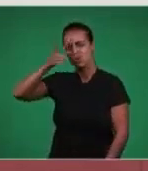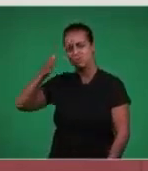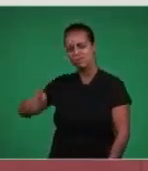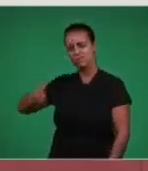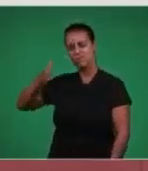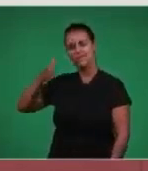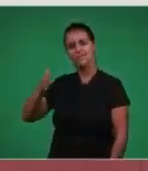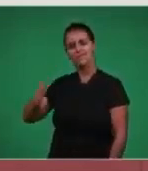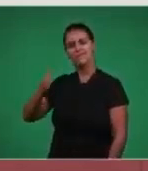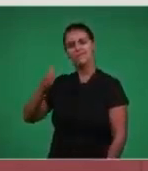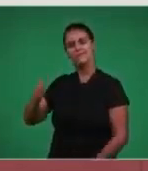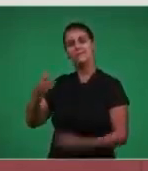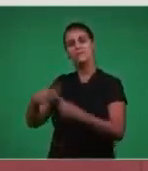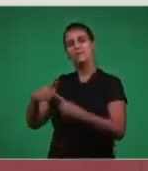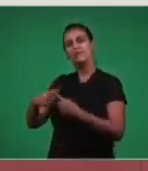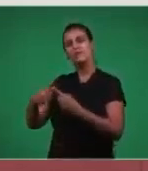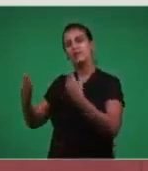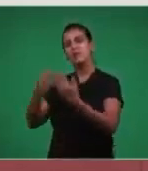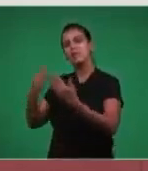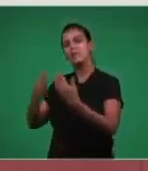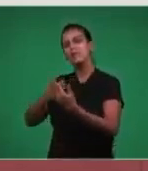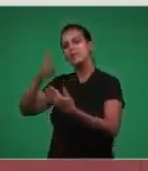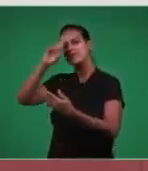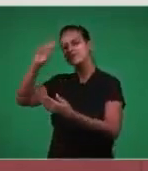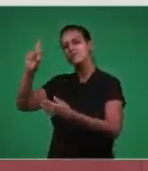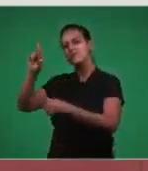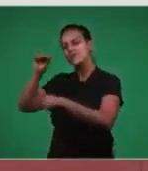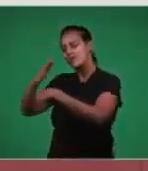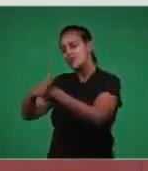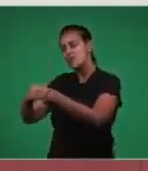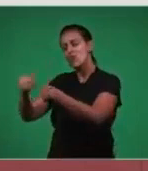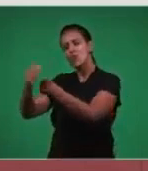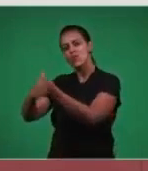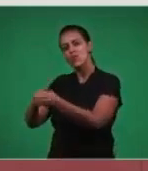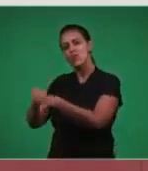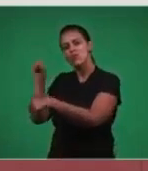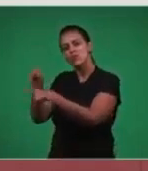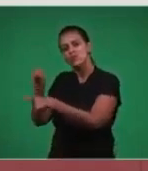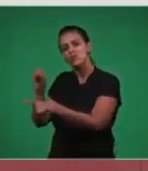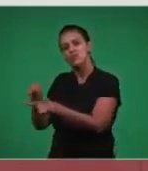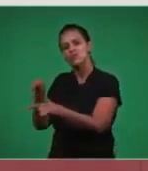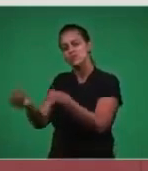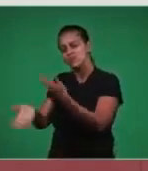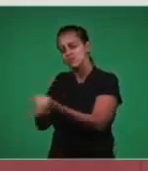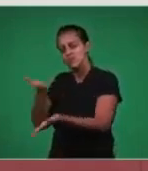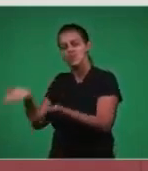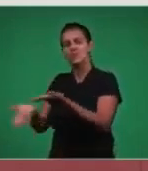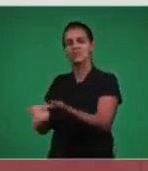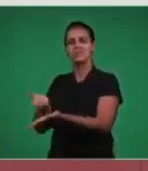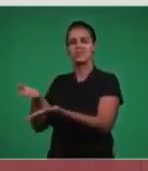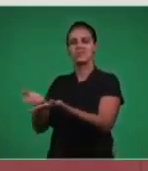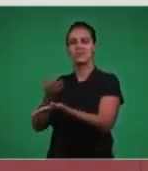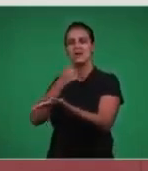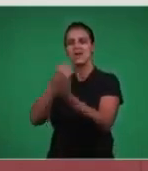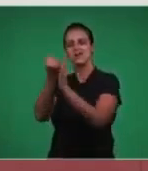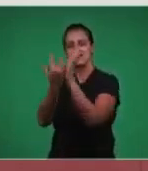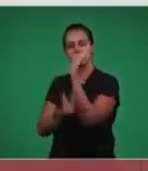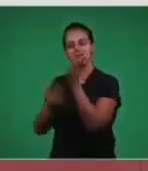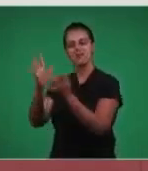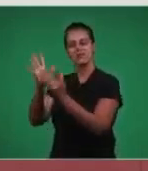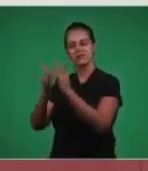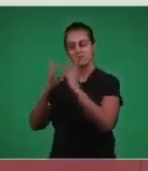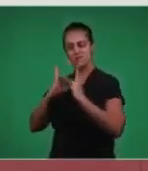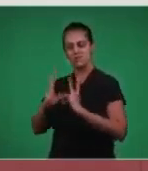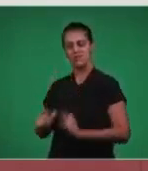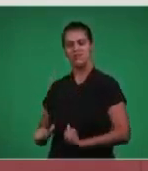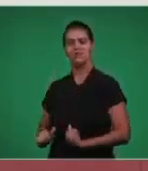circulates our lives, and the Holy Spirit washes us with the blood of Jesus and confirming our great